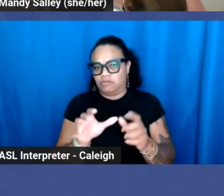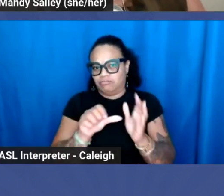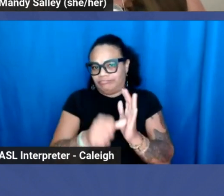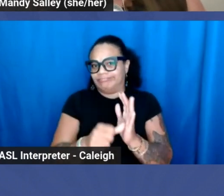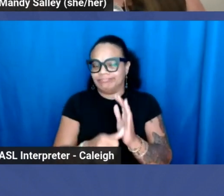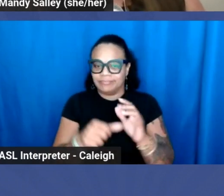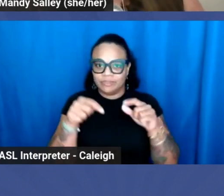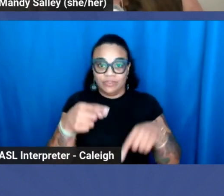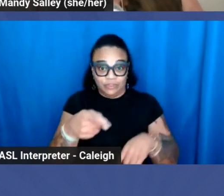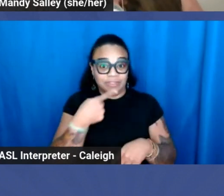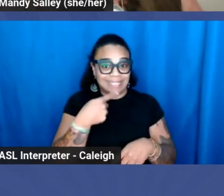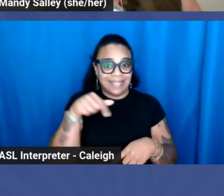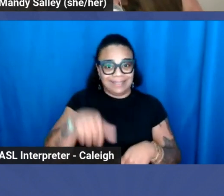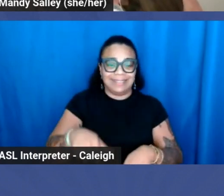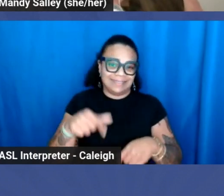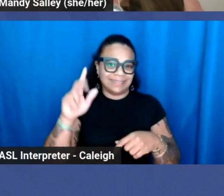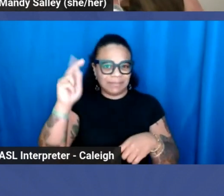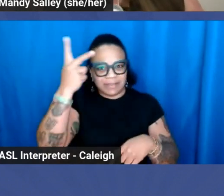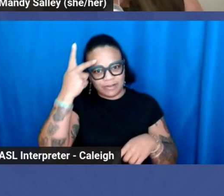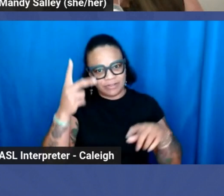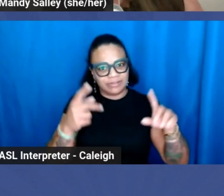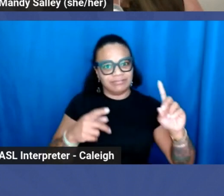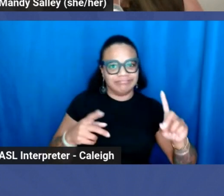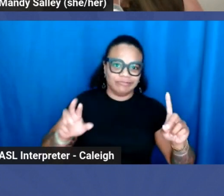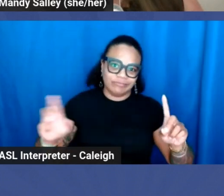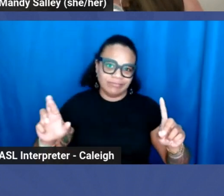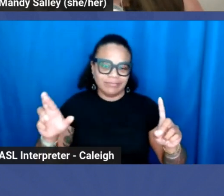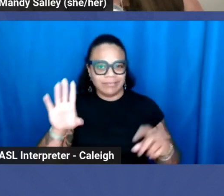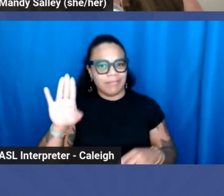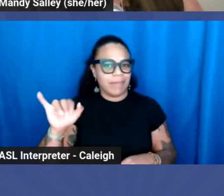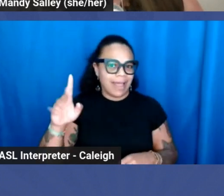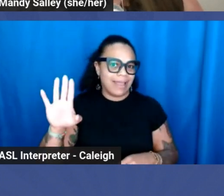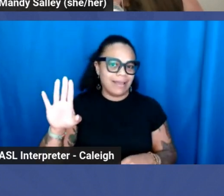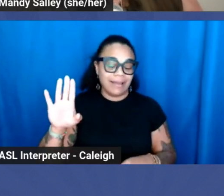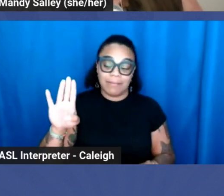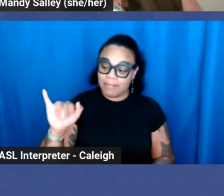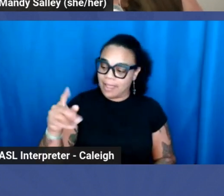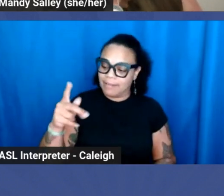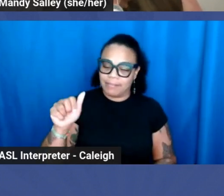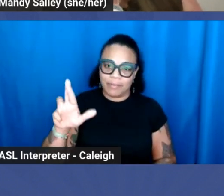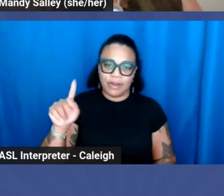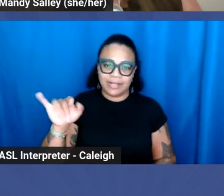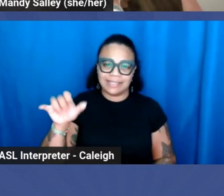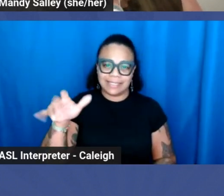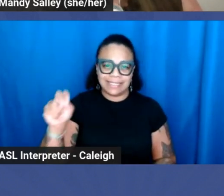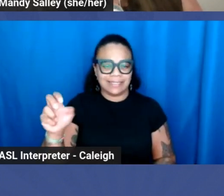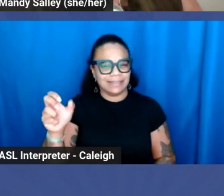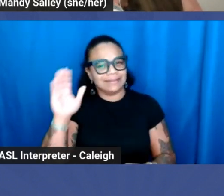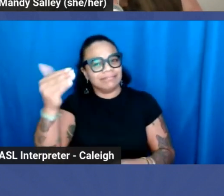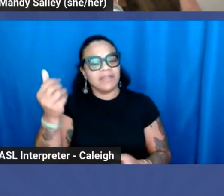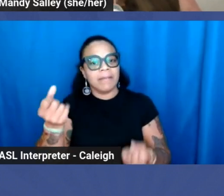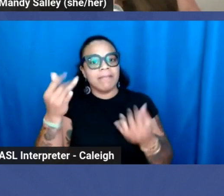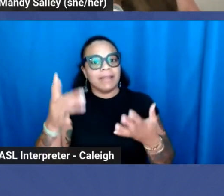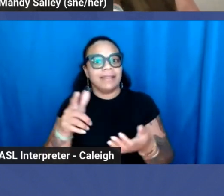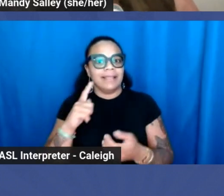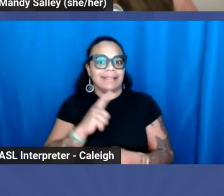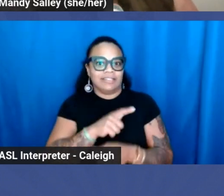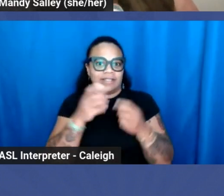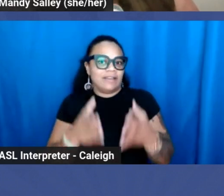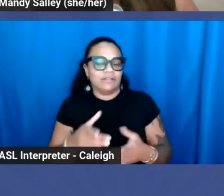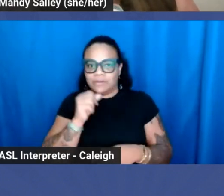think there's a lot of probably pro-choice legislators out there who are not understanding the